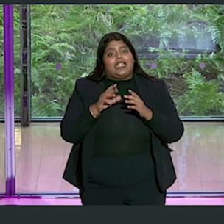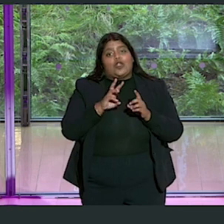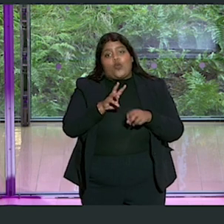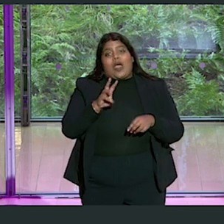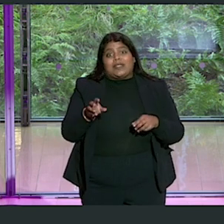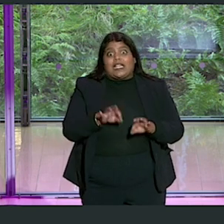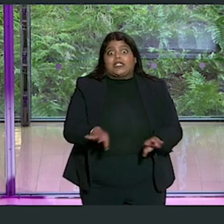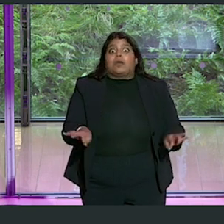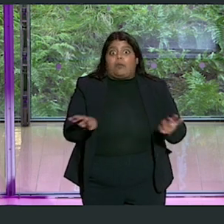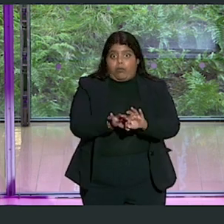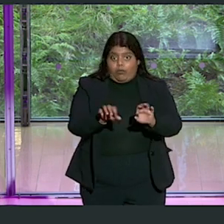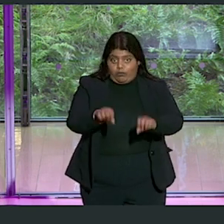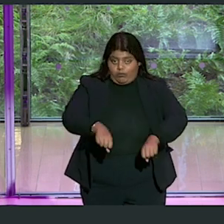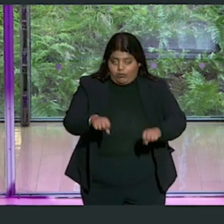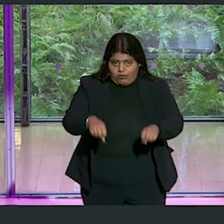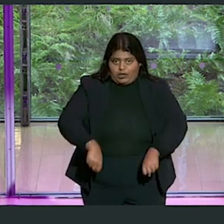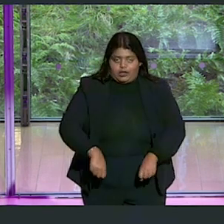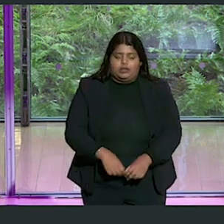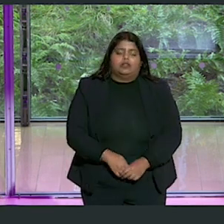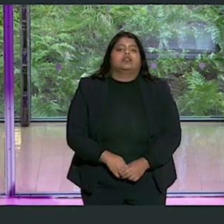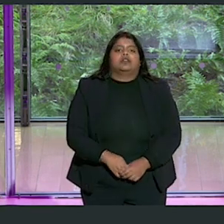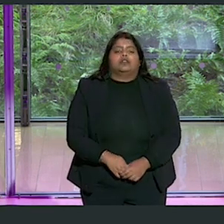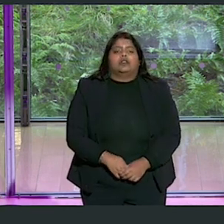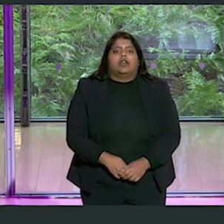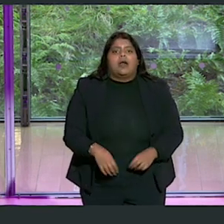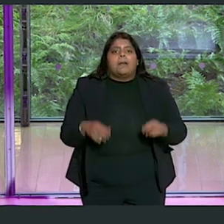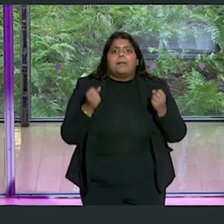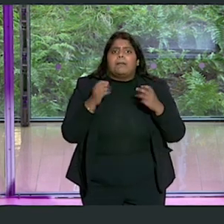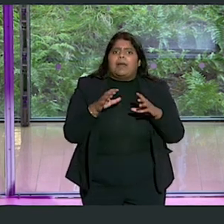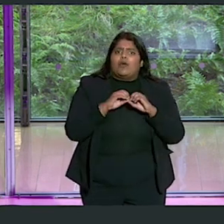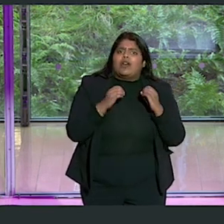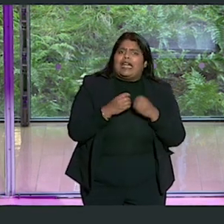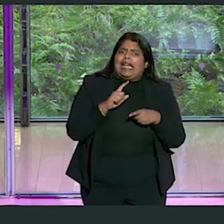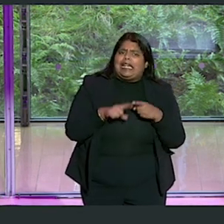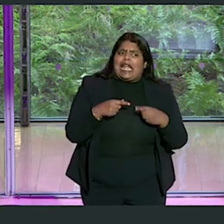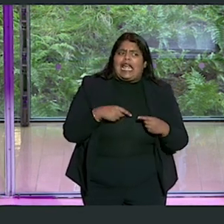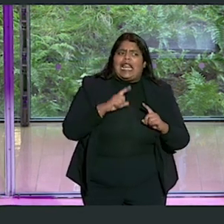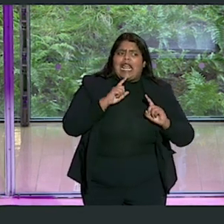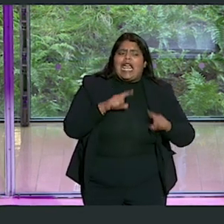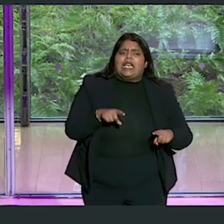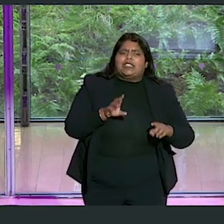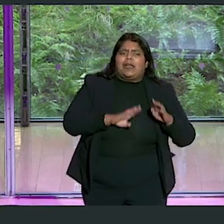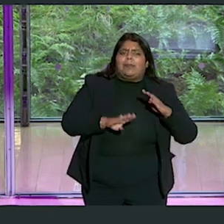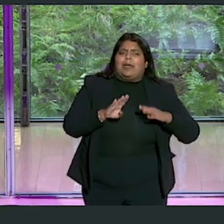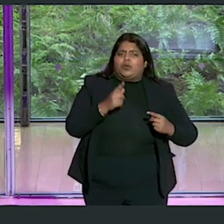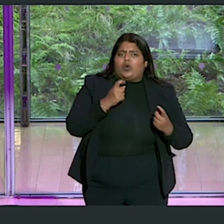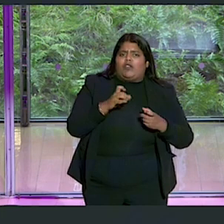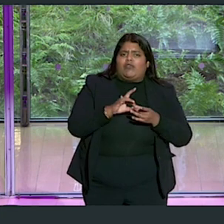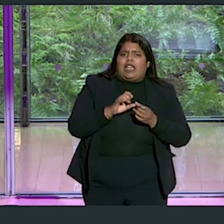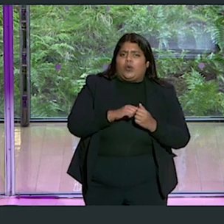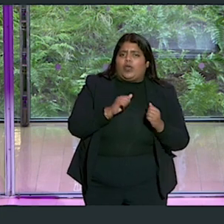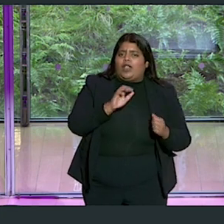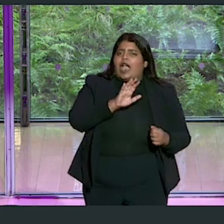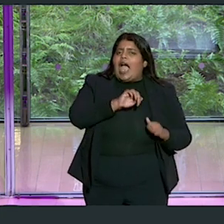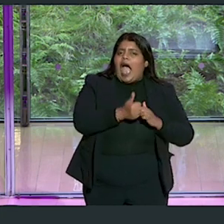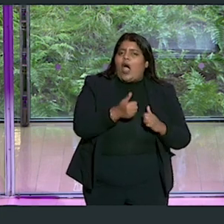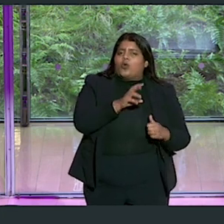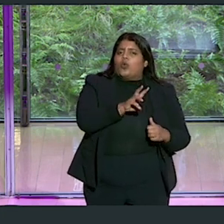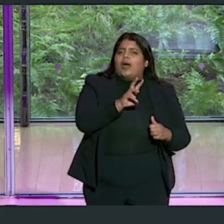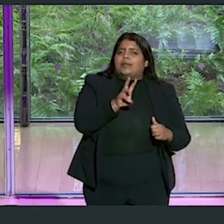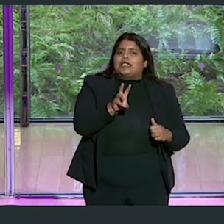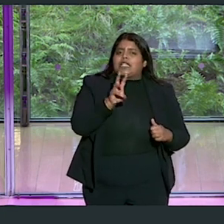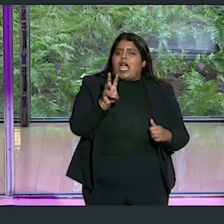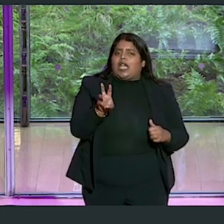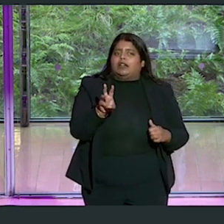know that many organizations can't answer basic questions about how their website is performing. Fewer still